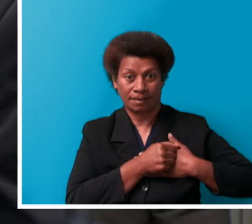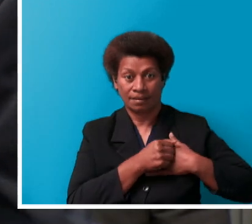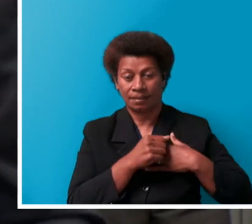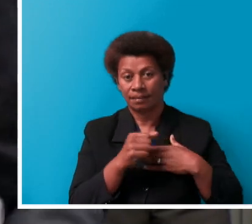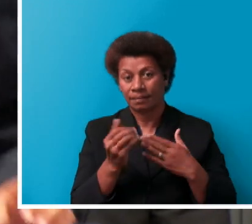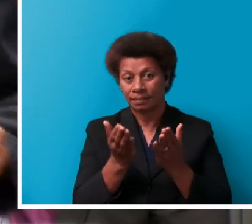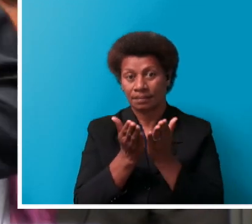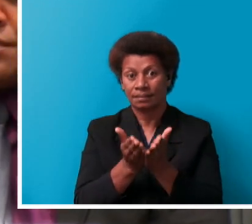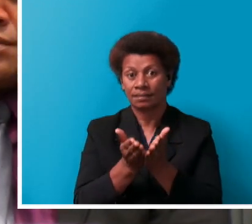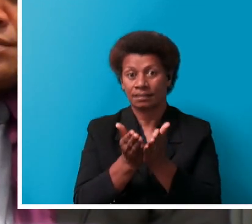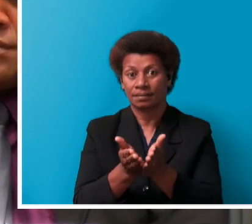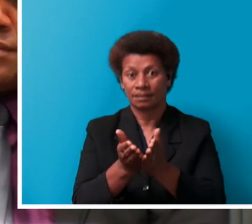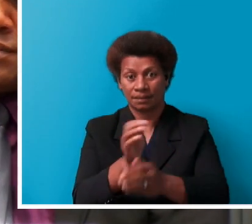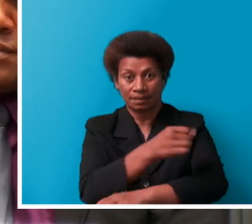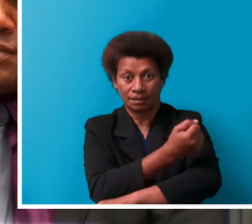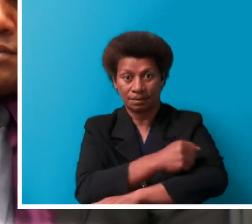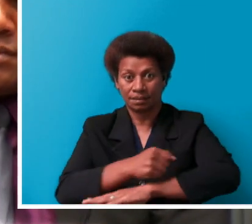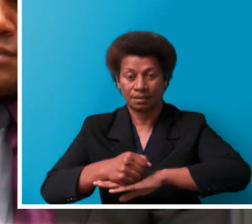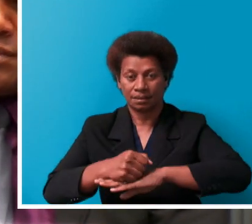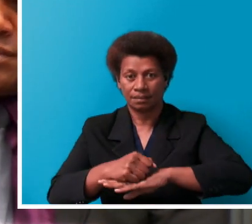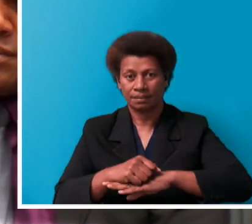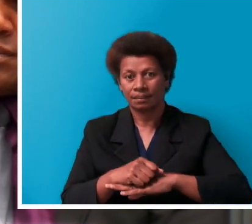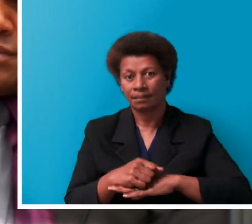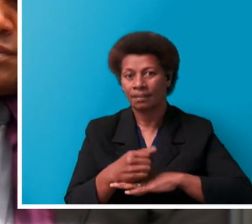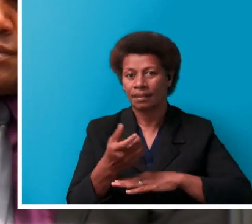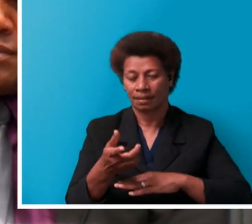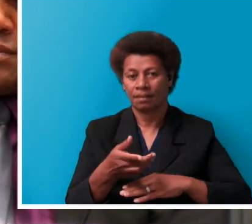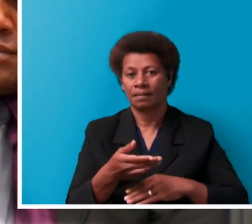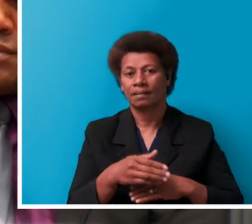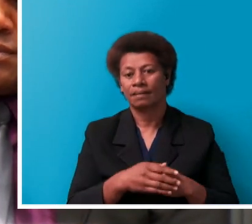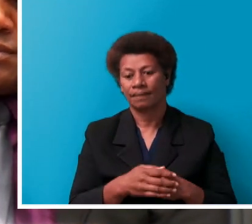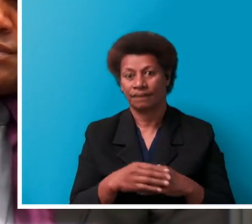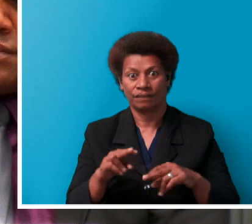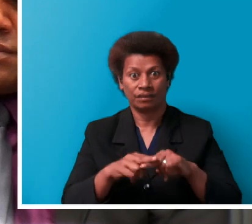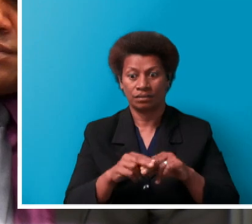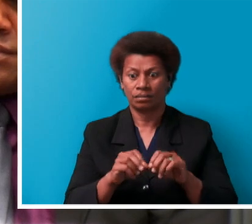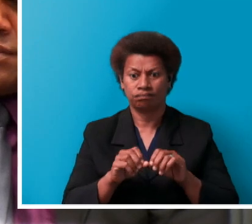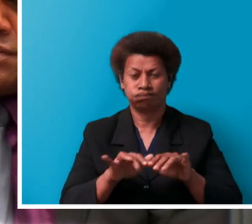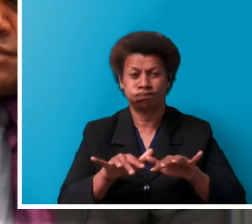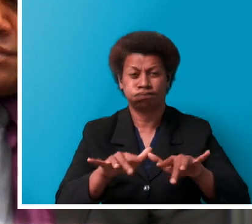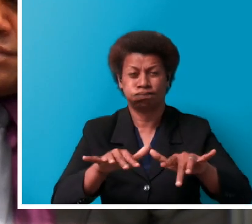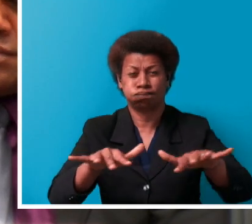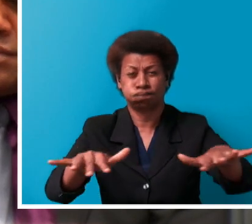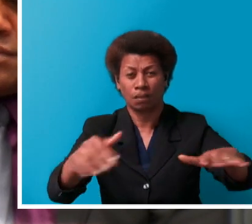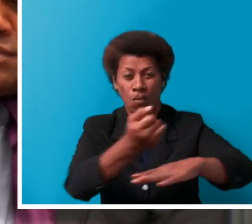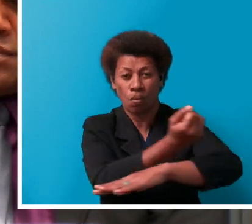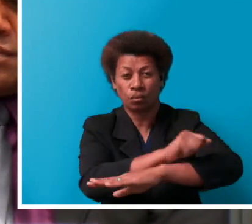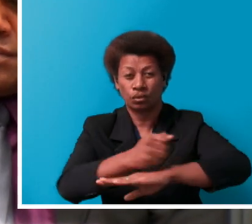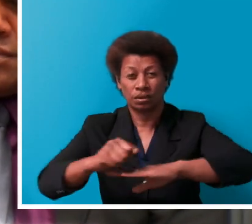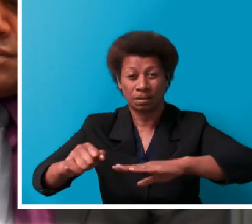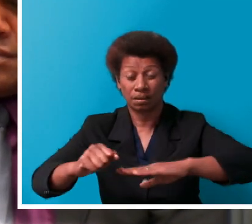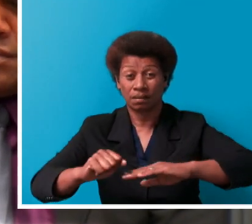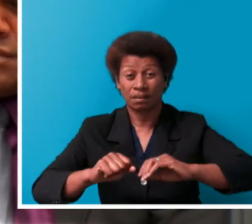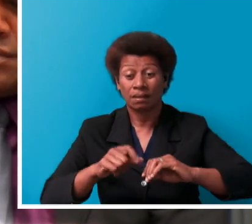government. With Fiji's vast exclusive economic zone and thousands relying on maritime transport, we